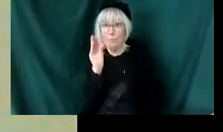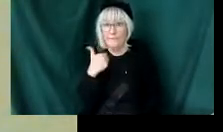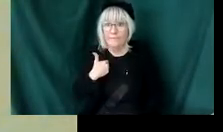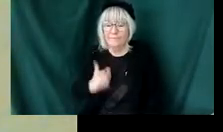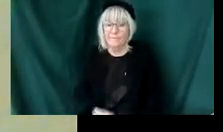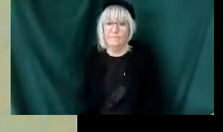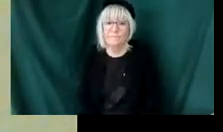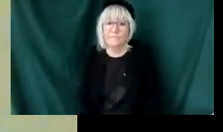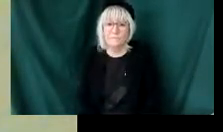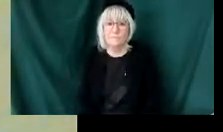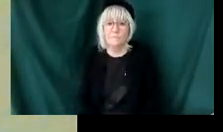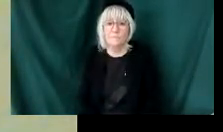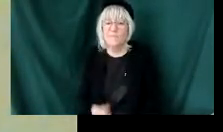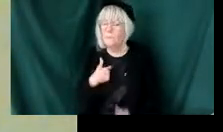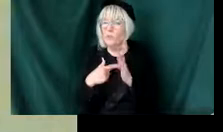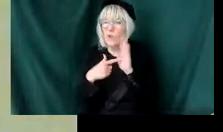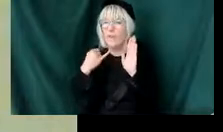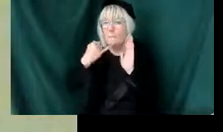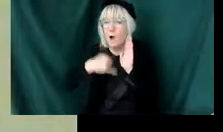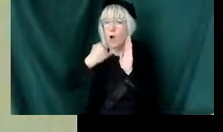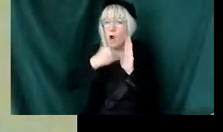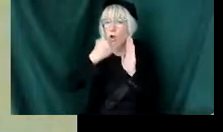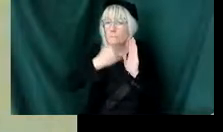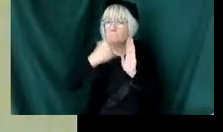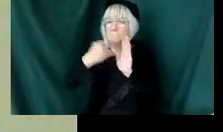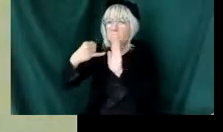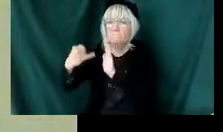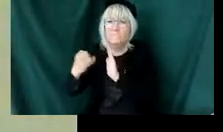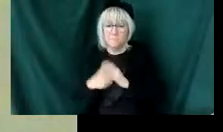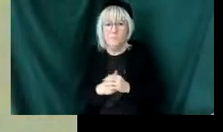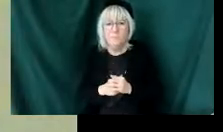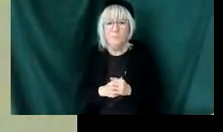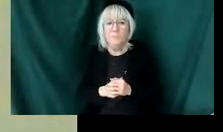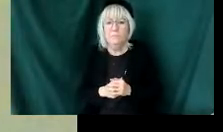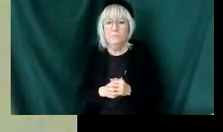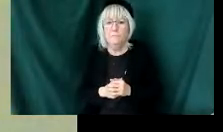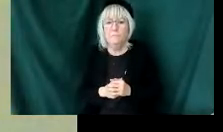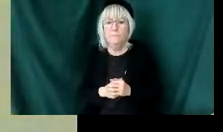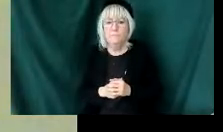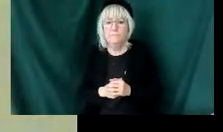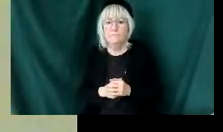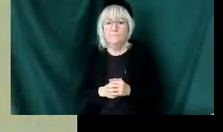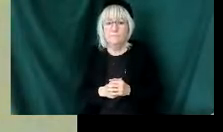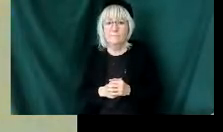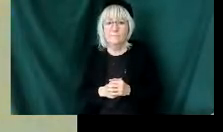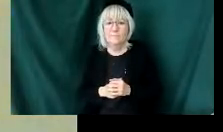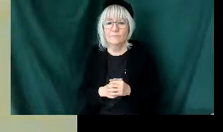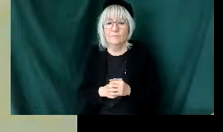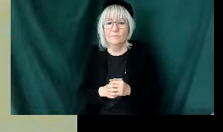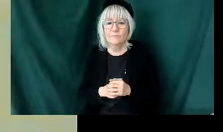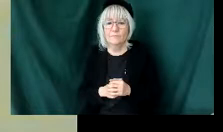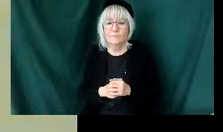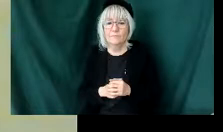and just do these marks that show the fact that there's creases in the petals.